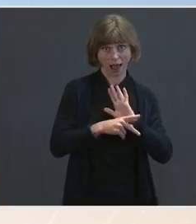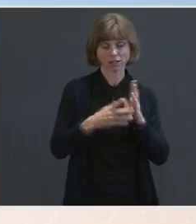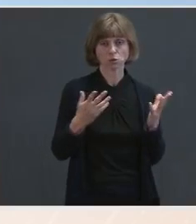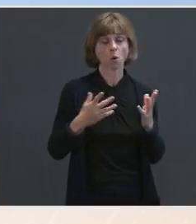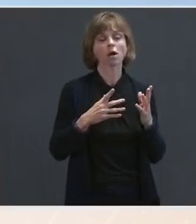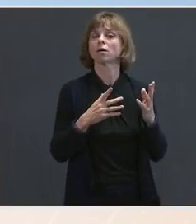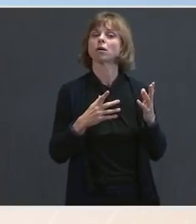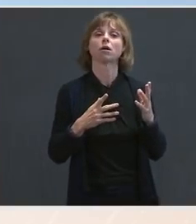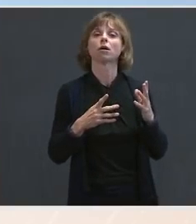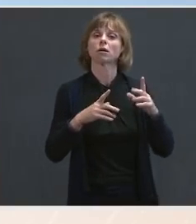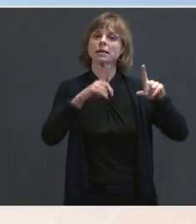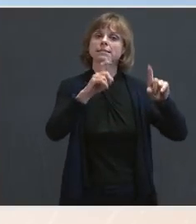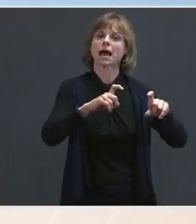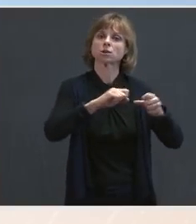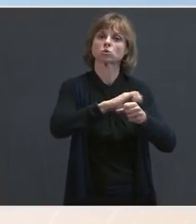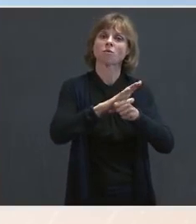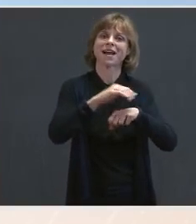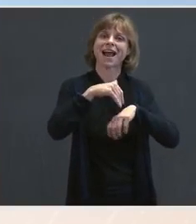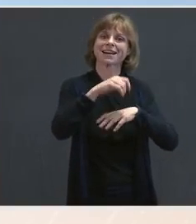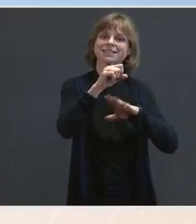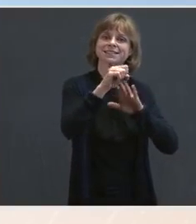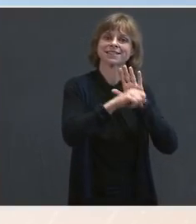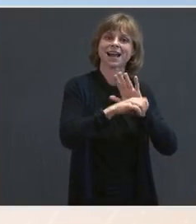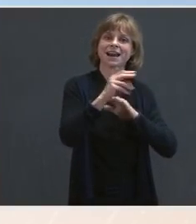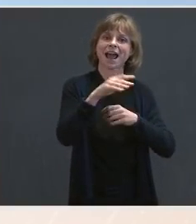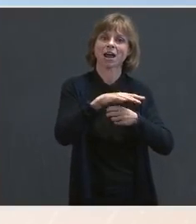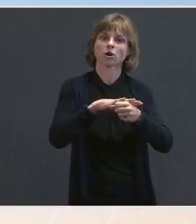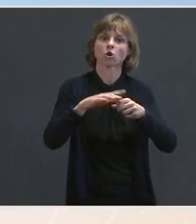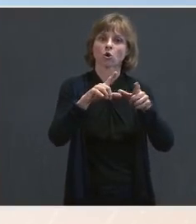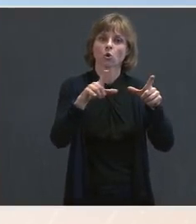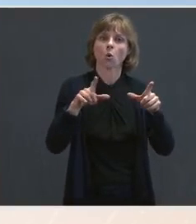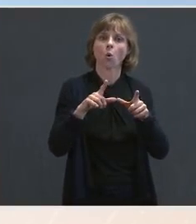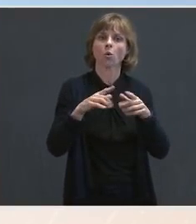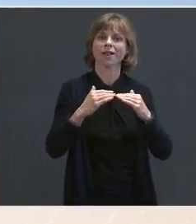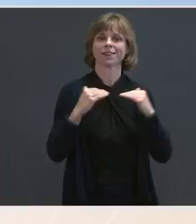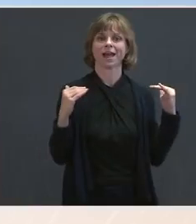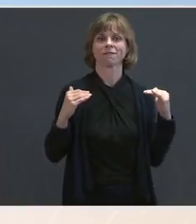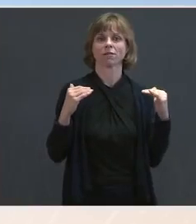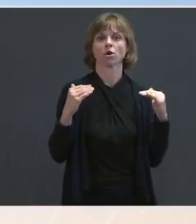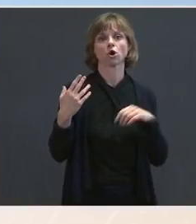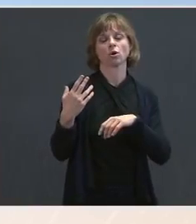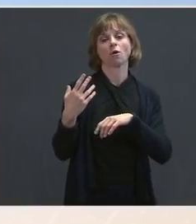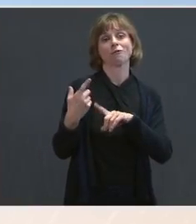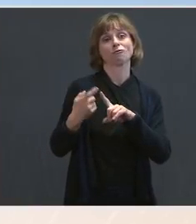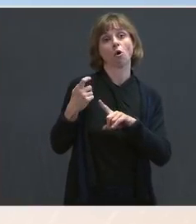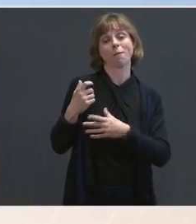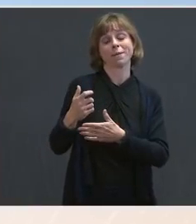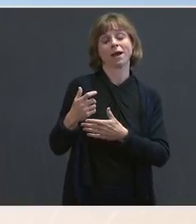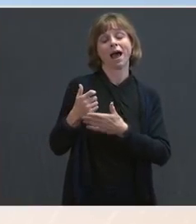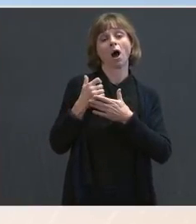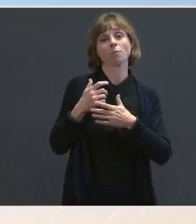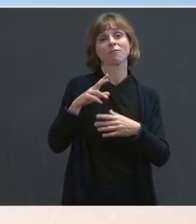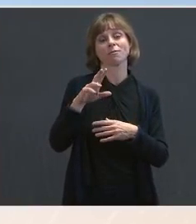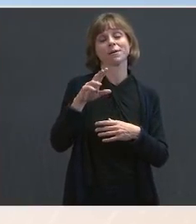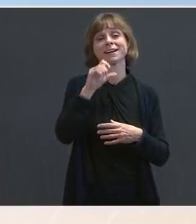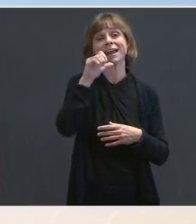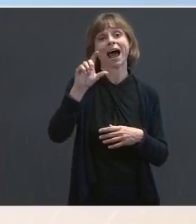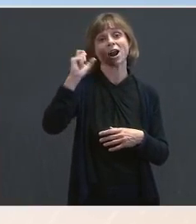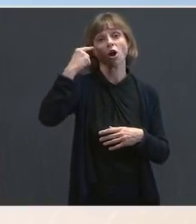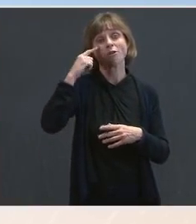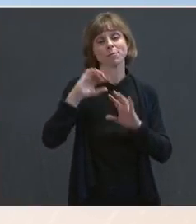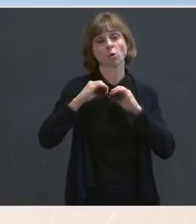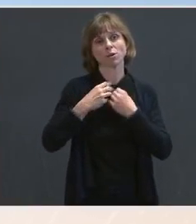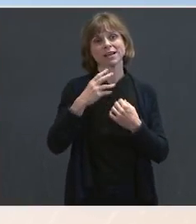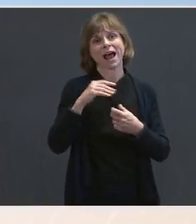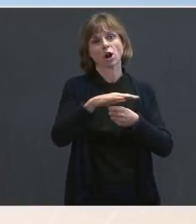testing to be done at the state and local level and with the help of NGOs and local governments. And that certainly is something that our policy is